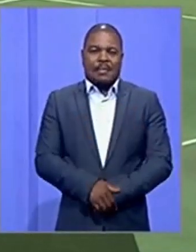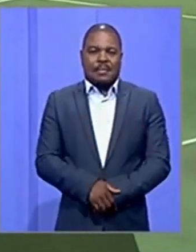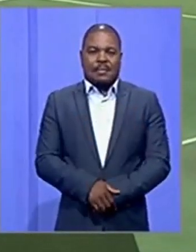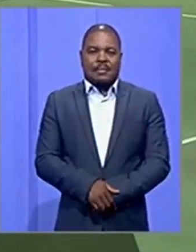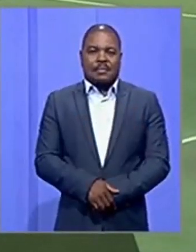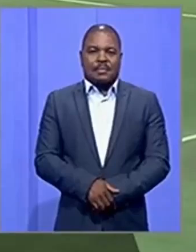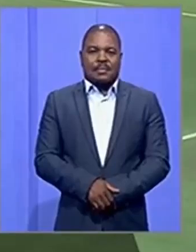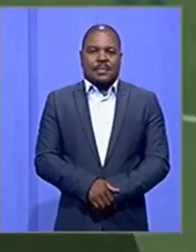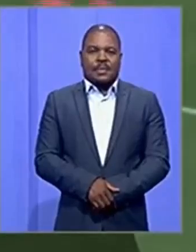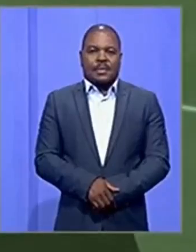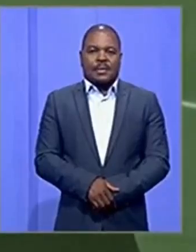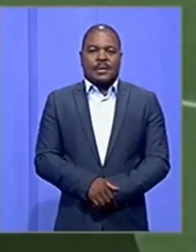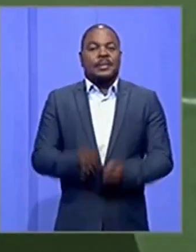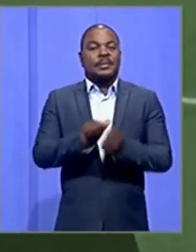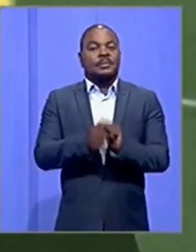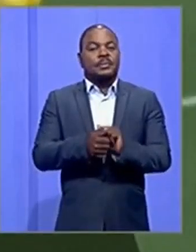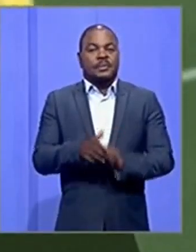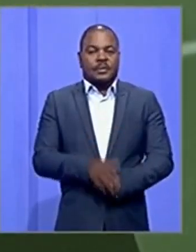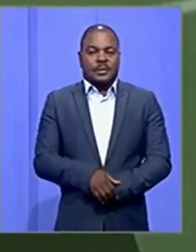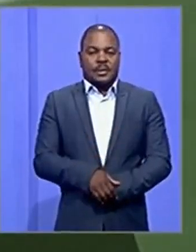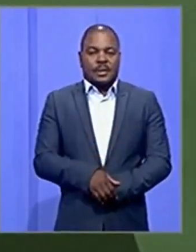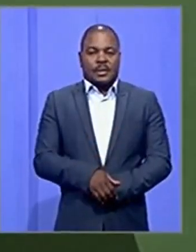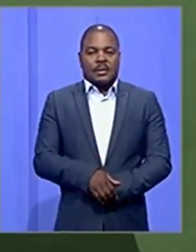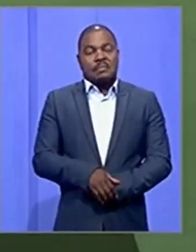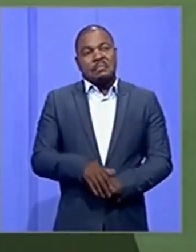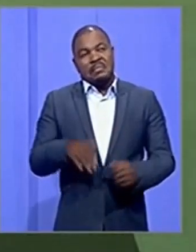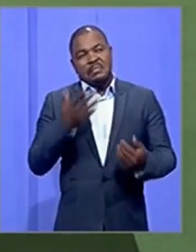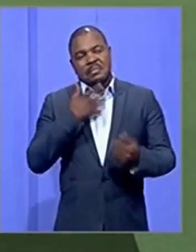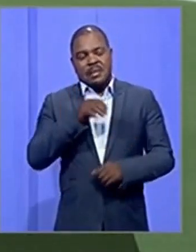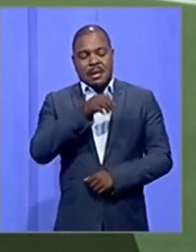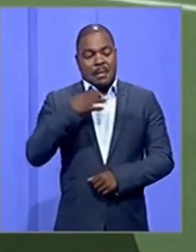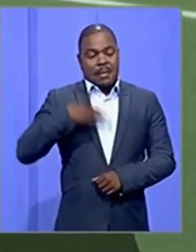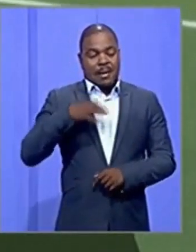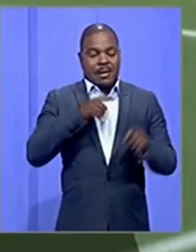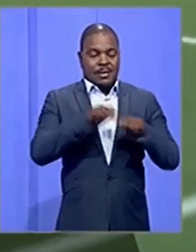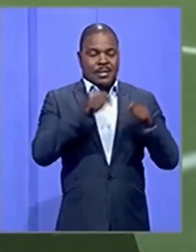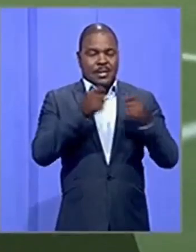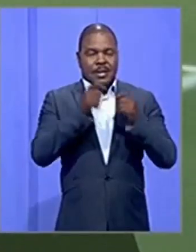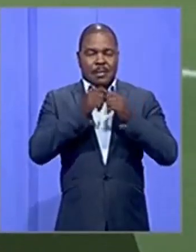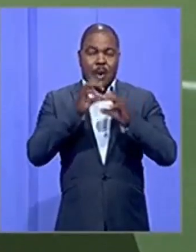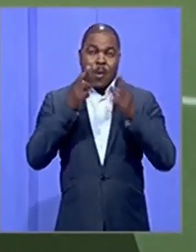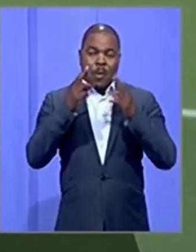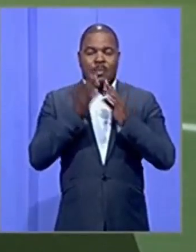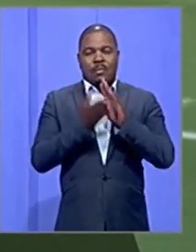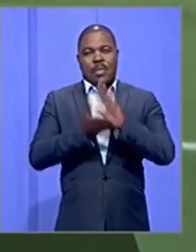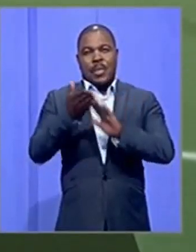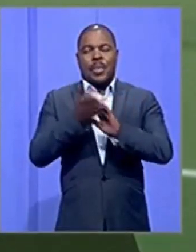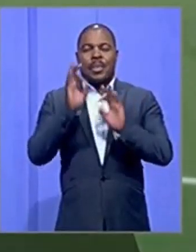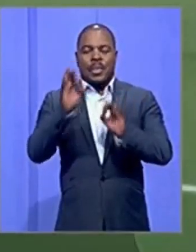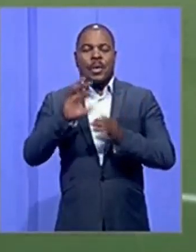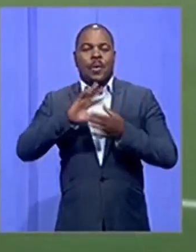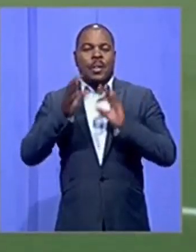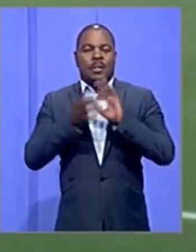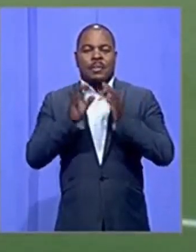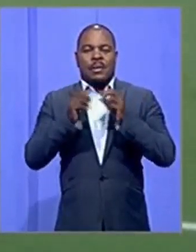in. Dipapading le bone la tshepo la banyana ka dipapading tsa di-Olimpiki le ntse re kganya.